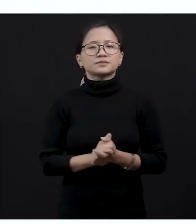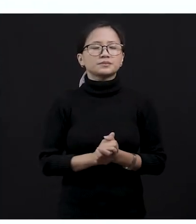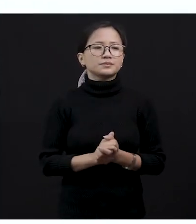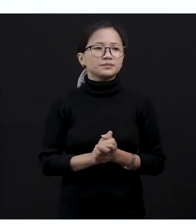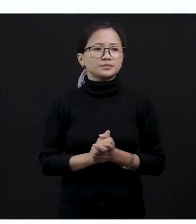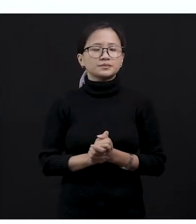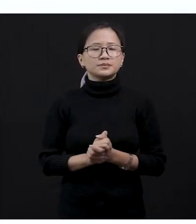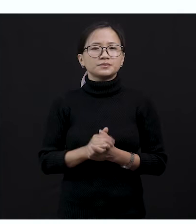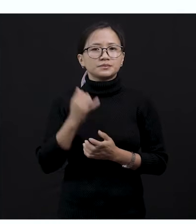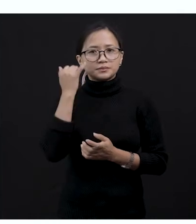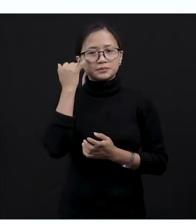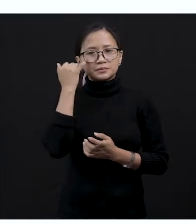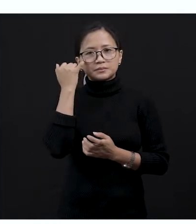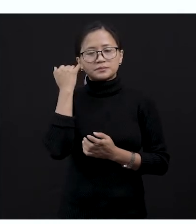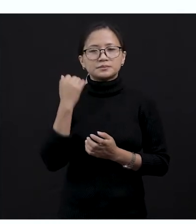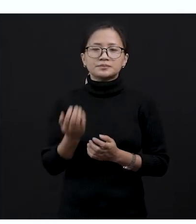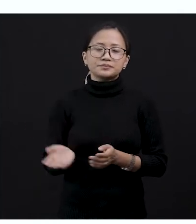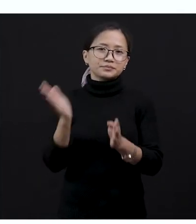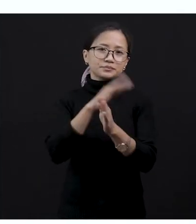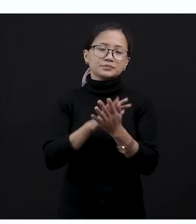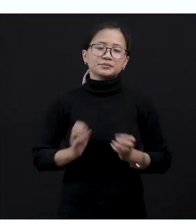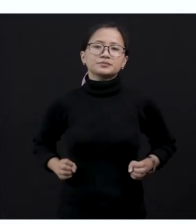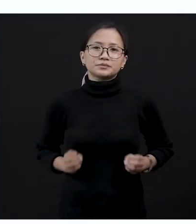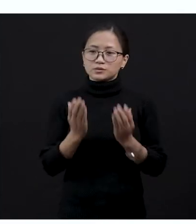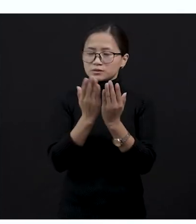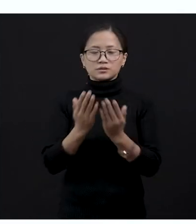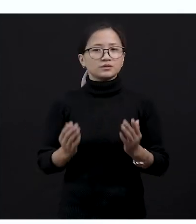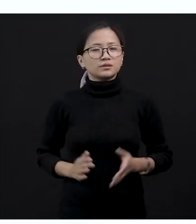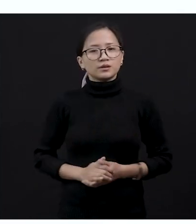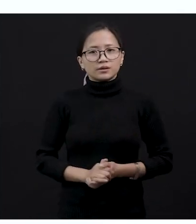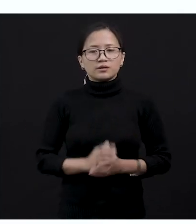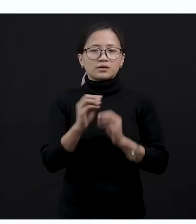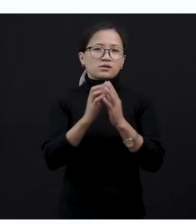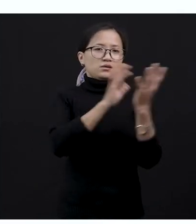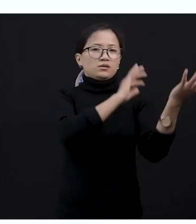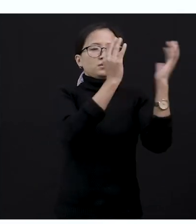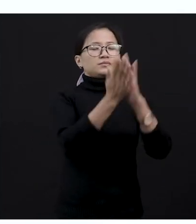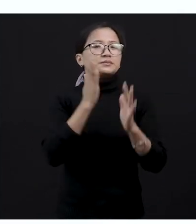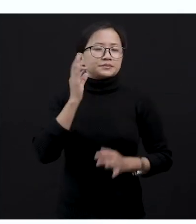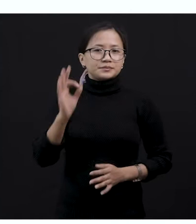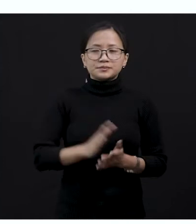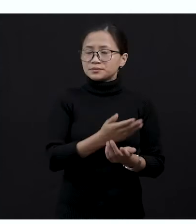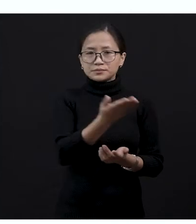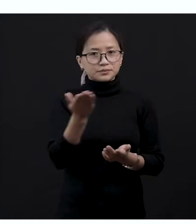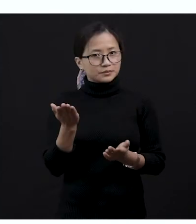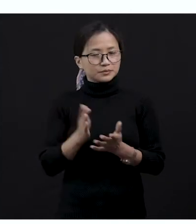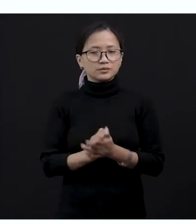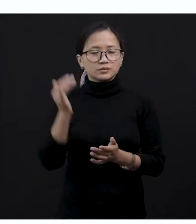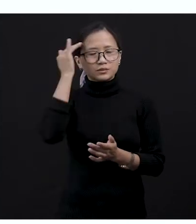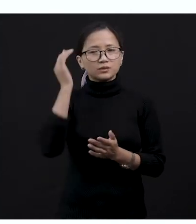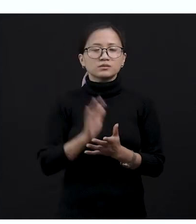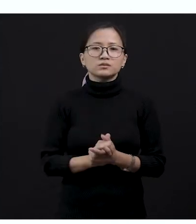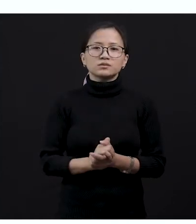okay? So before we study about the earth, it is also very important for you to know that